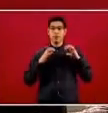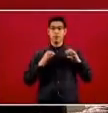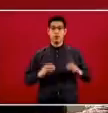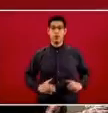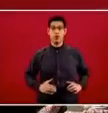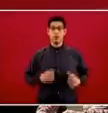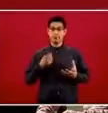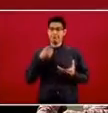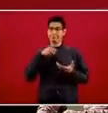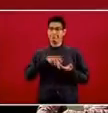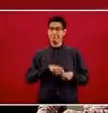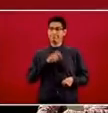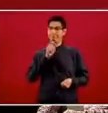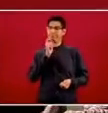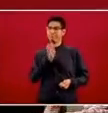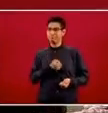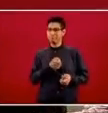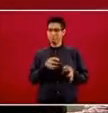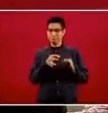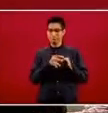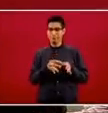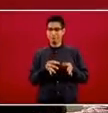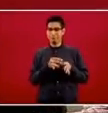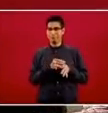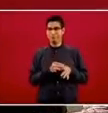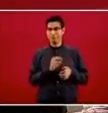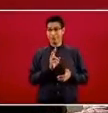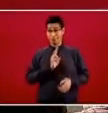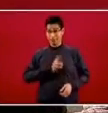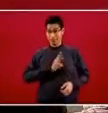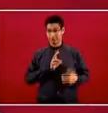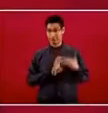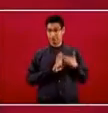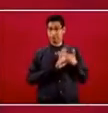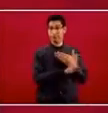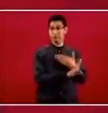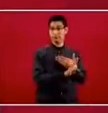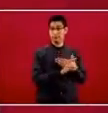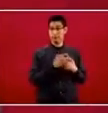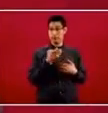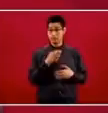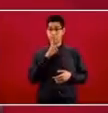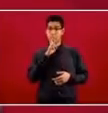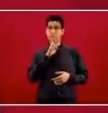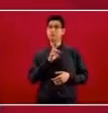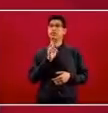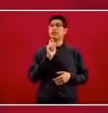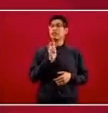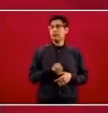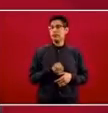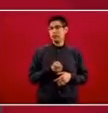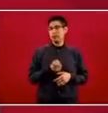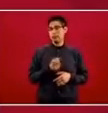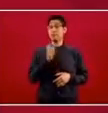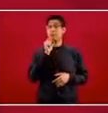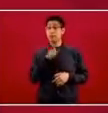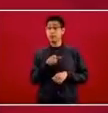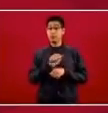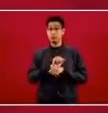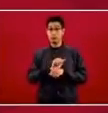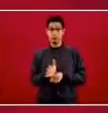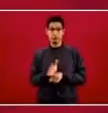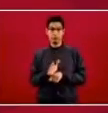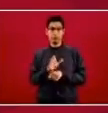The antibodies that the human body generates as a response, as an immunological response